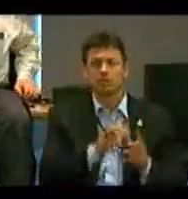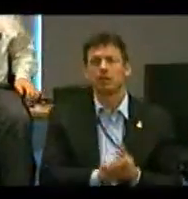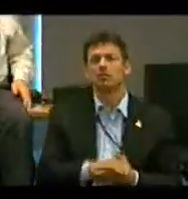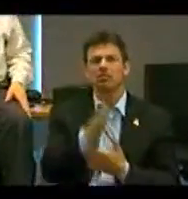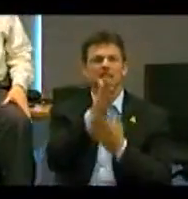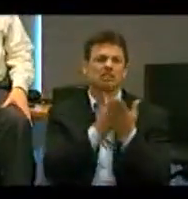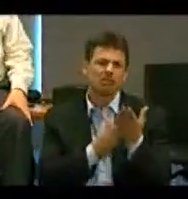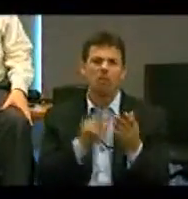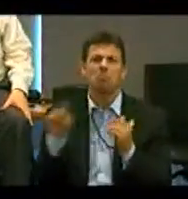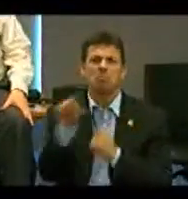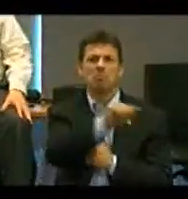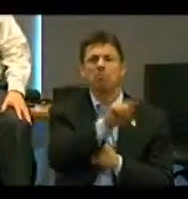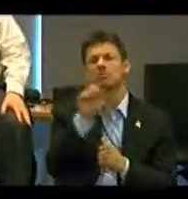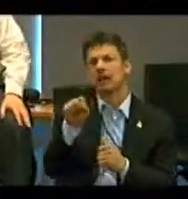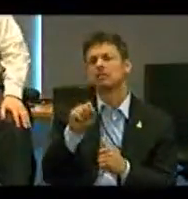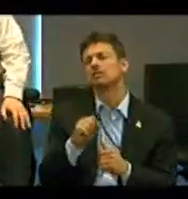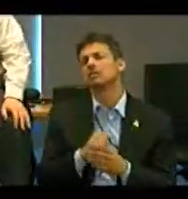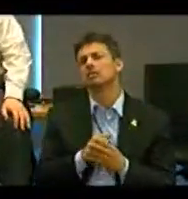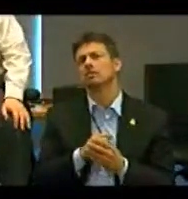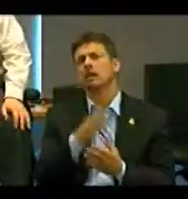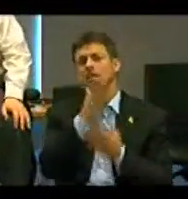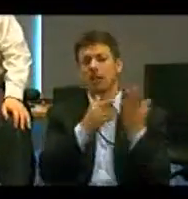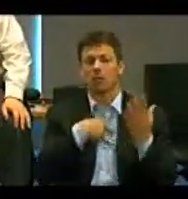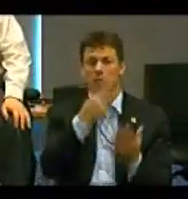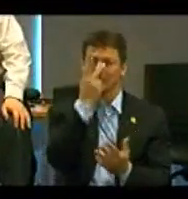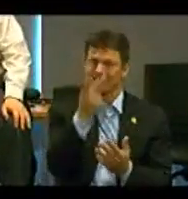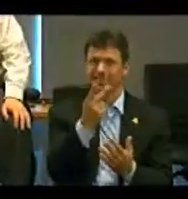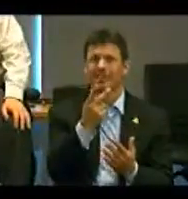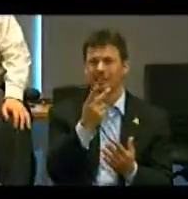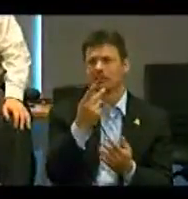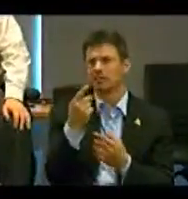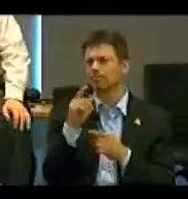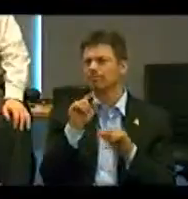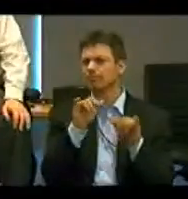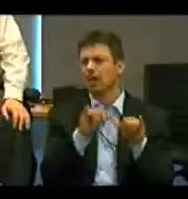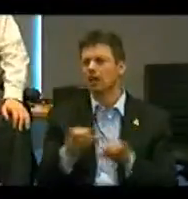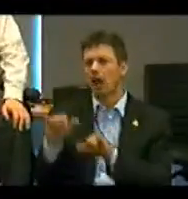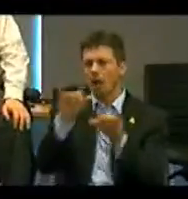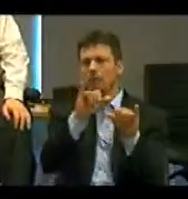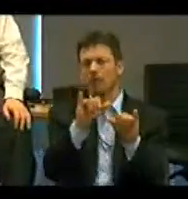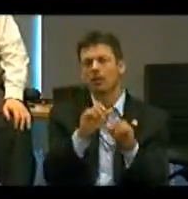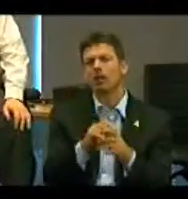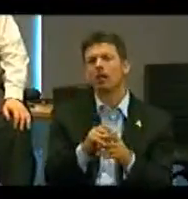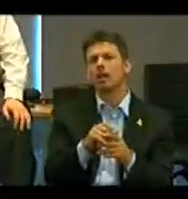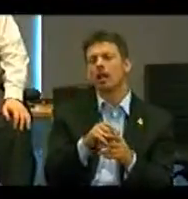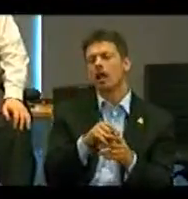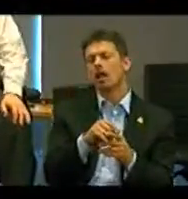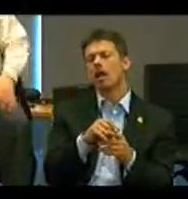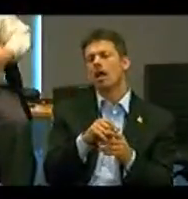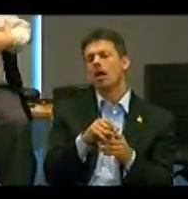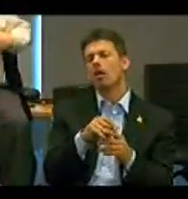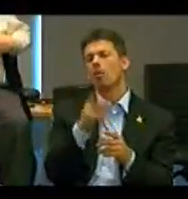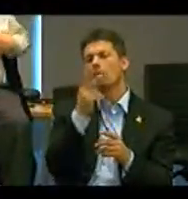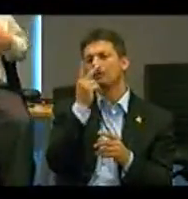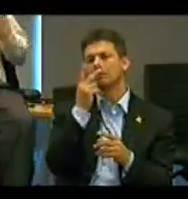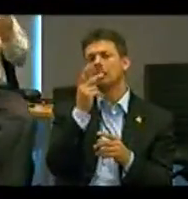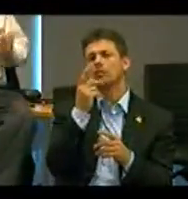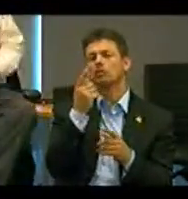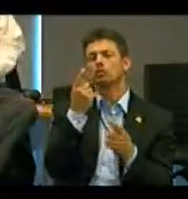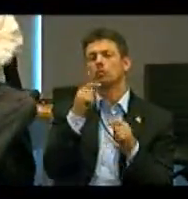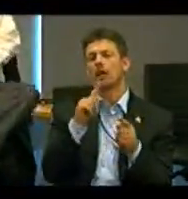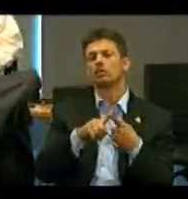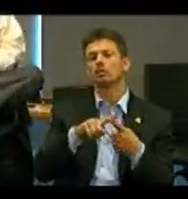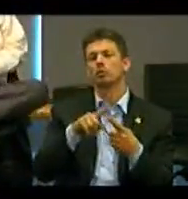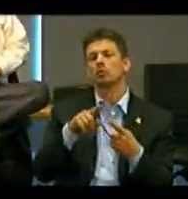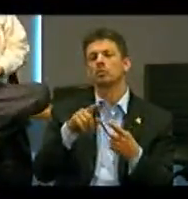There's some of that out there, right? One thing that we see almost invariably, perhaps invariably, is that this notion that we need to phase out